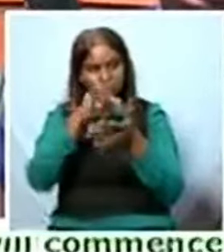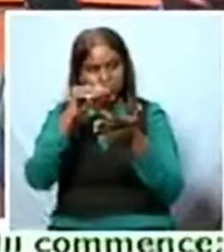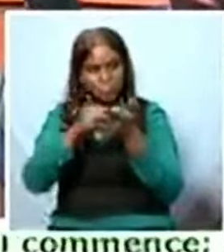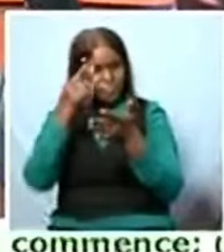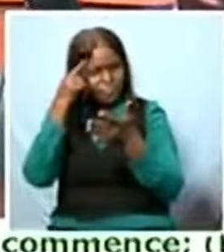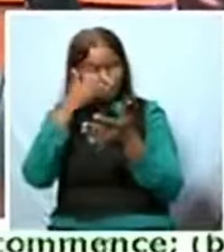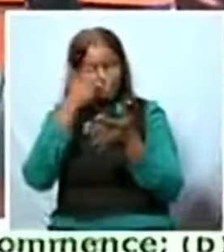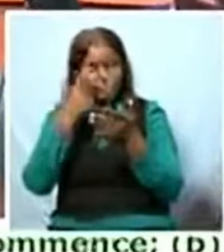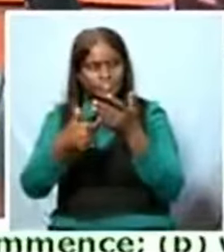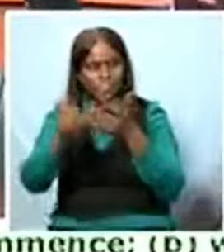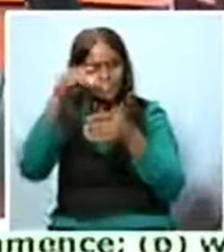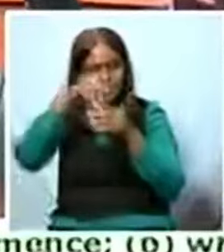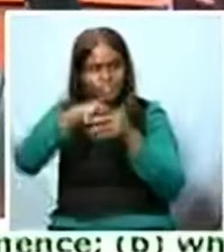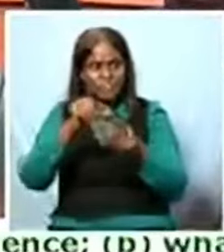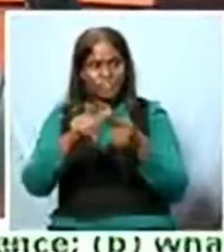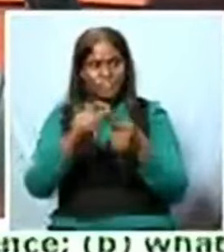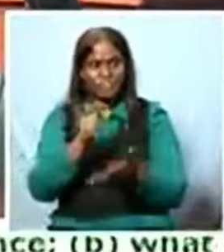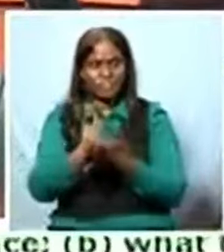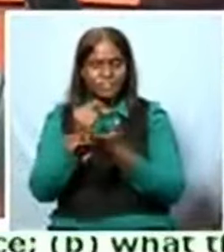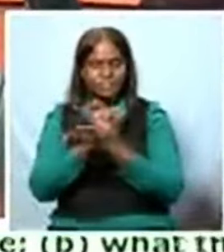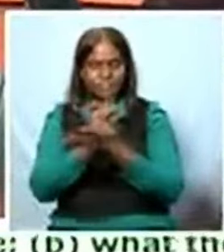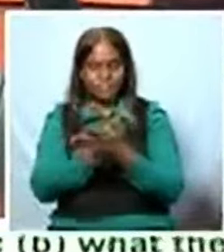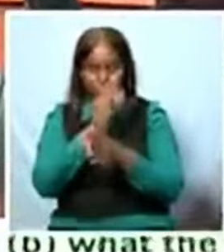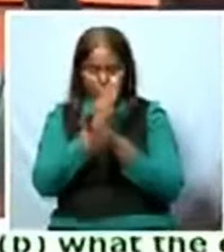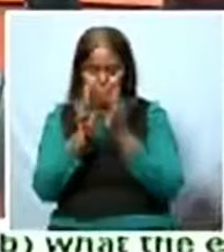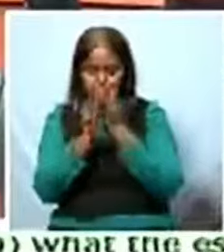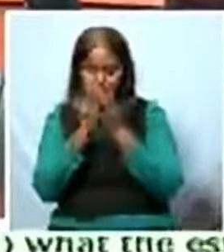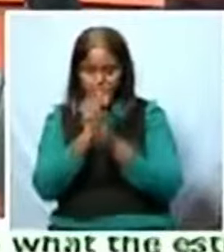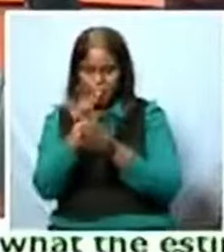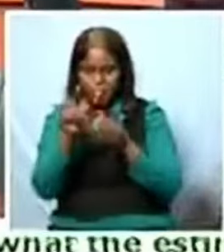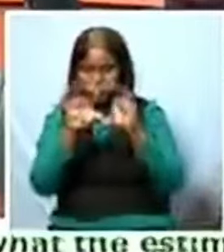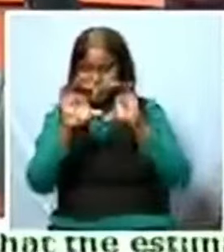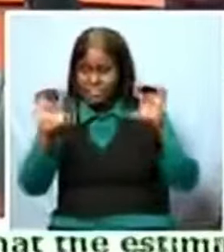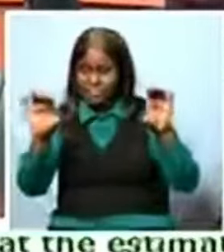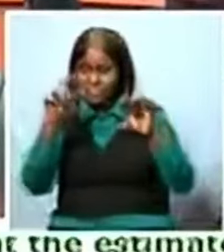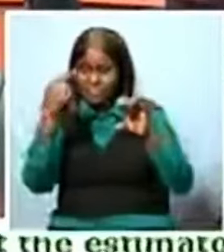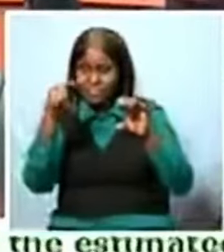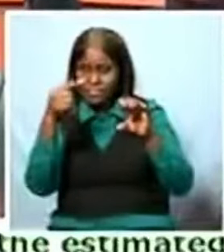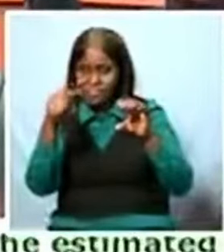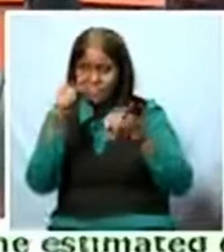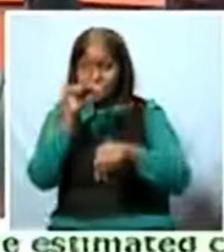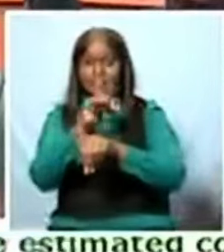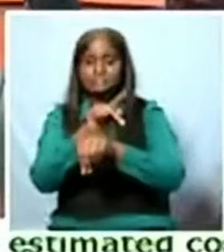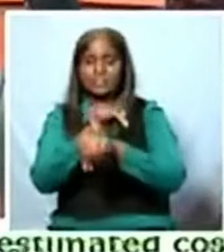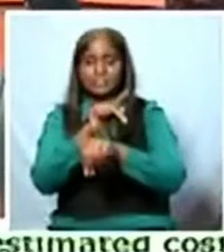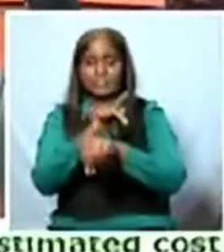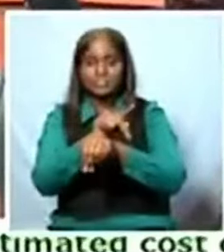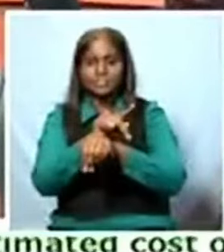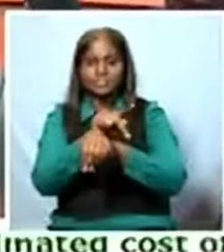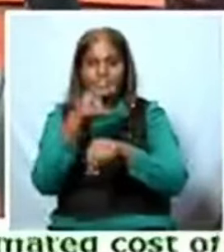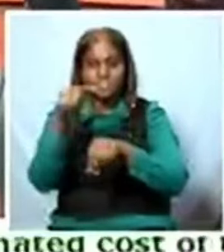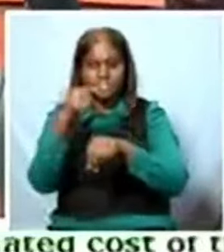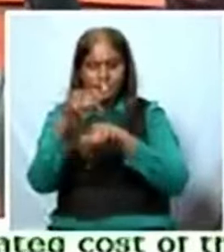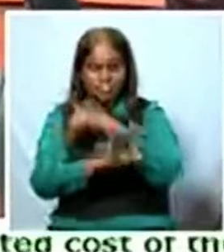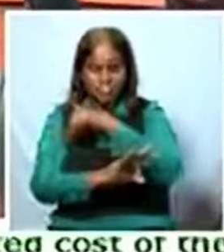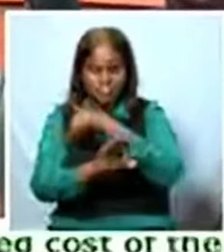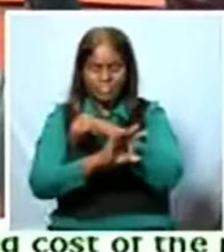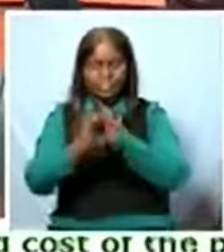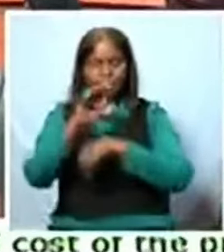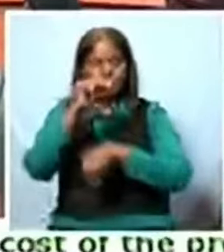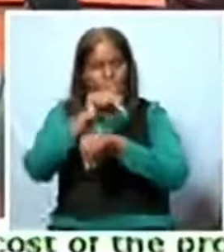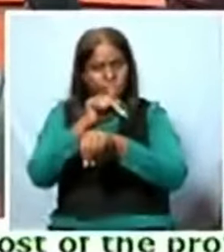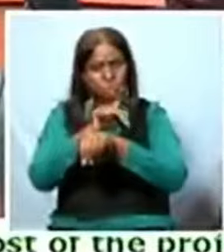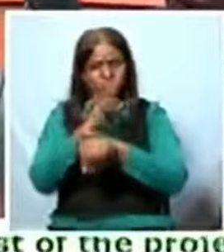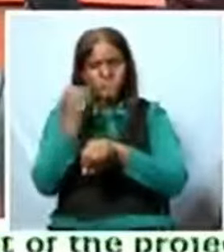government should come in and help us construct that greenfield project. And it's beyond 5